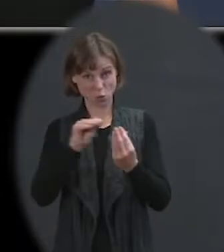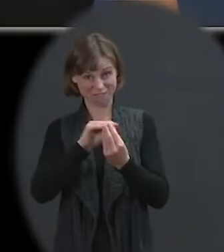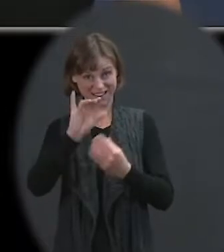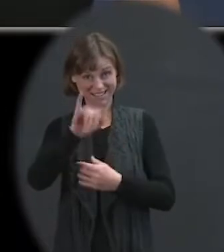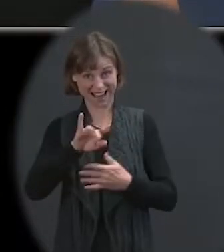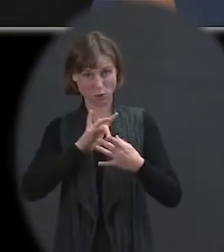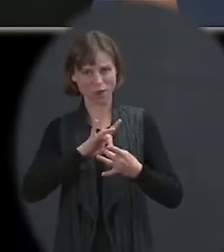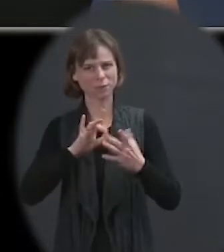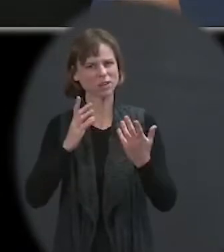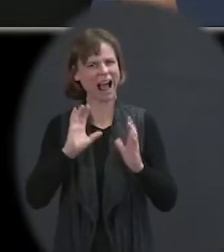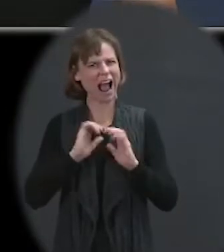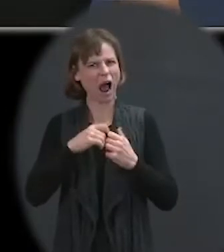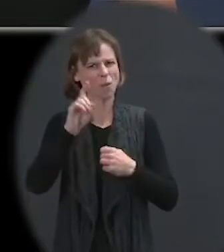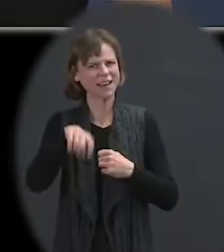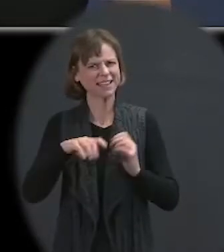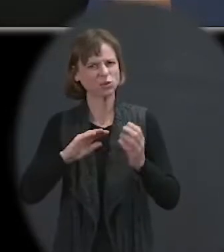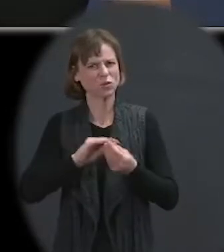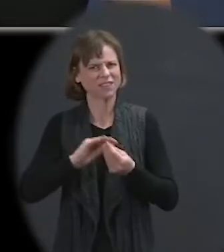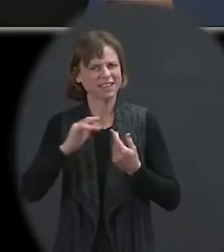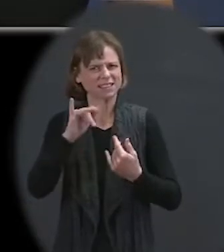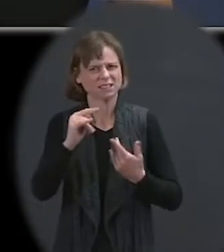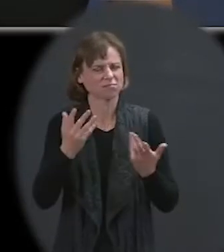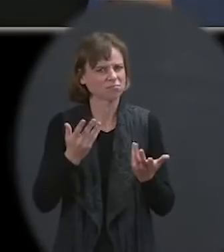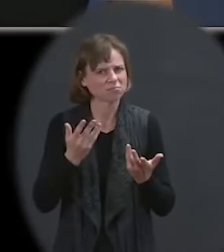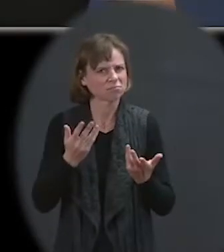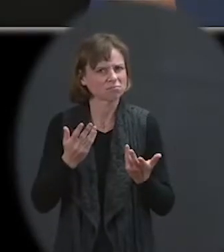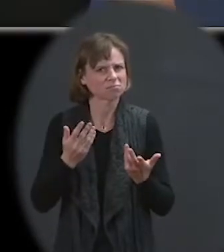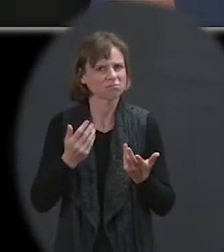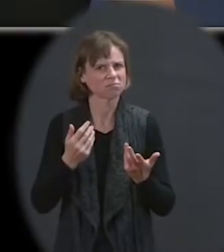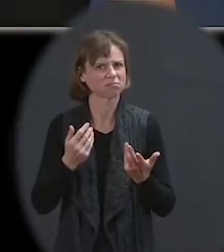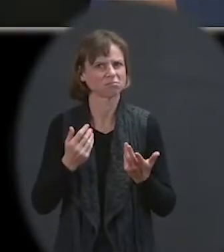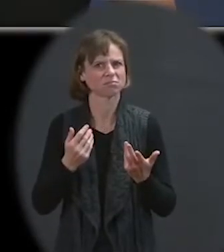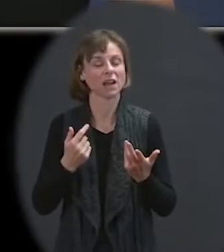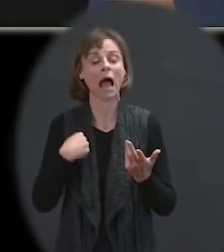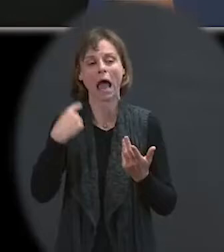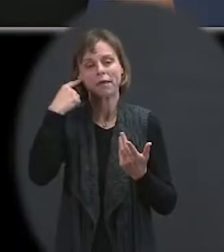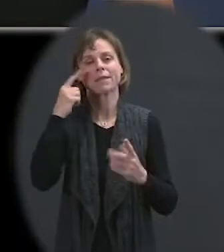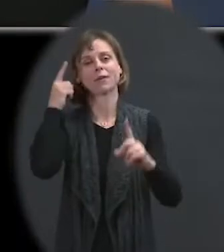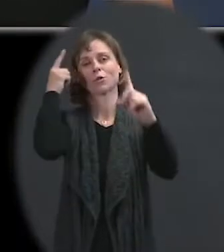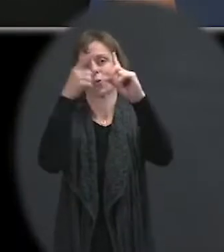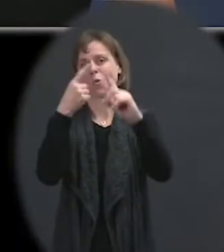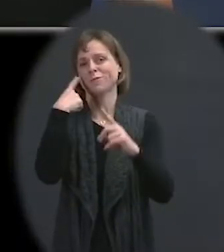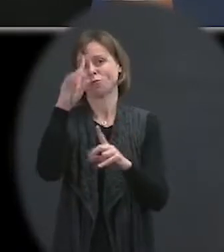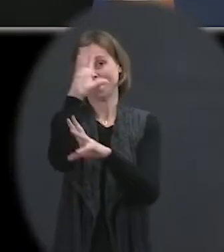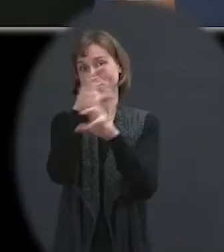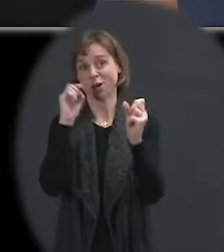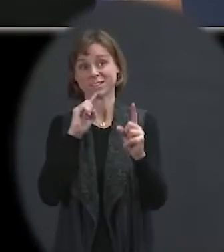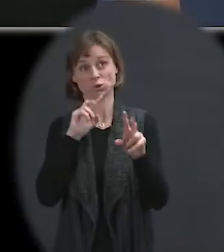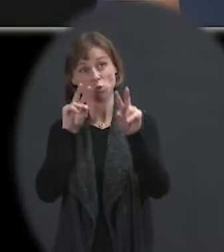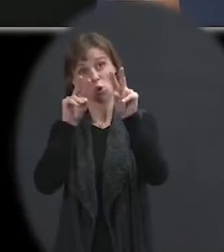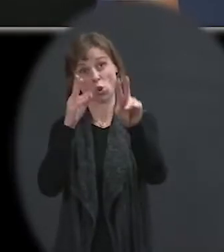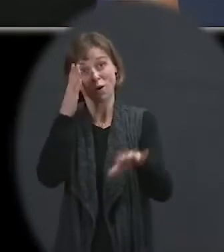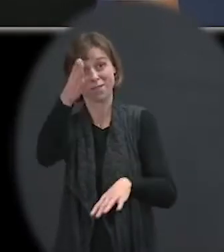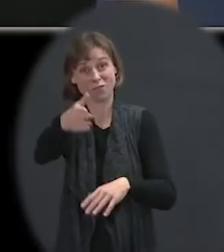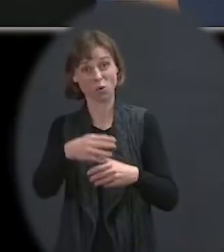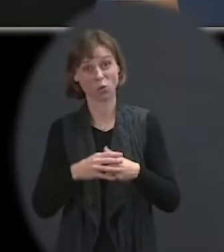mending? Yes. Well, I think that the objective for the president is to look forward and to